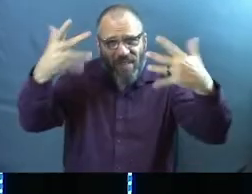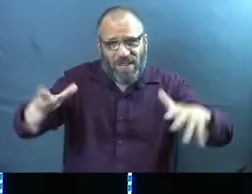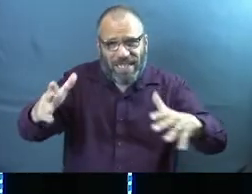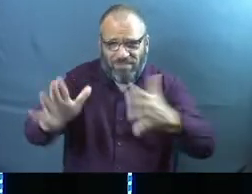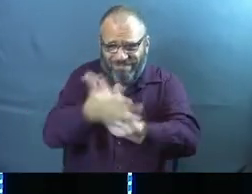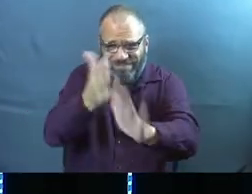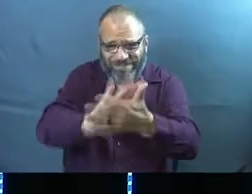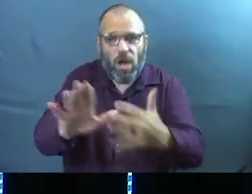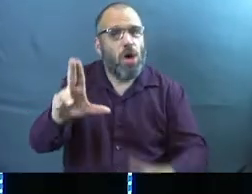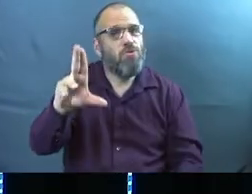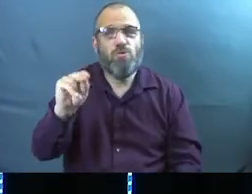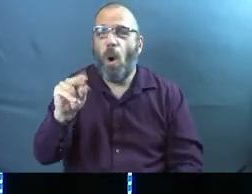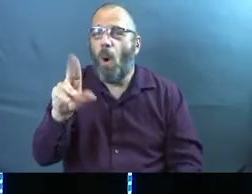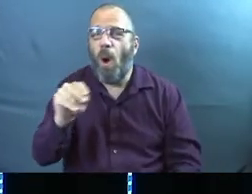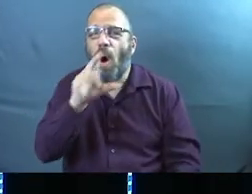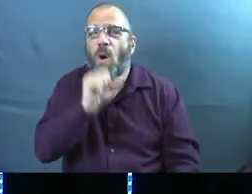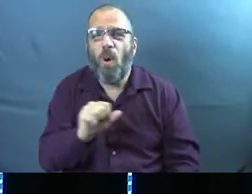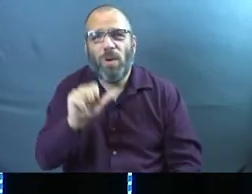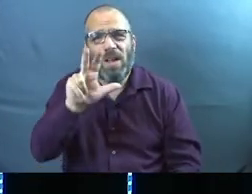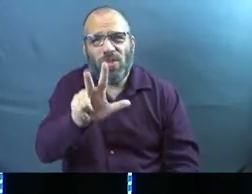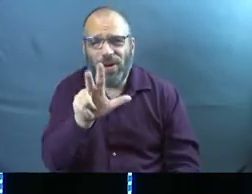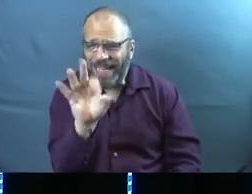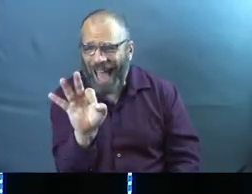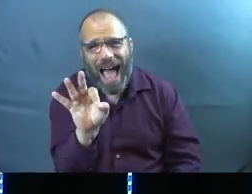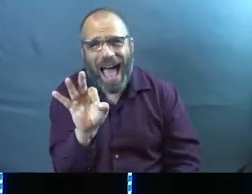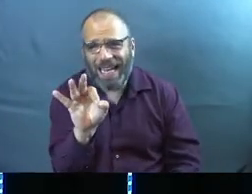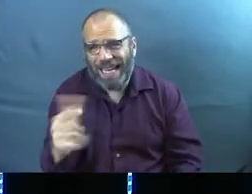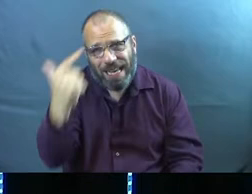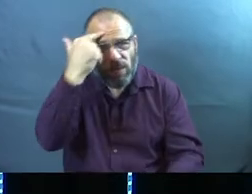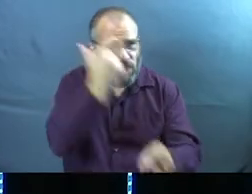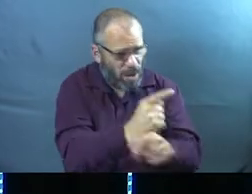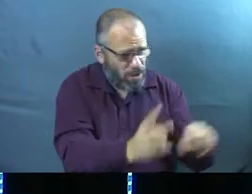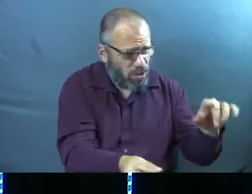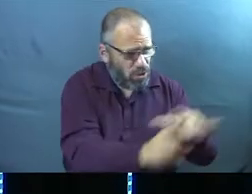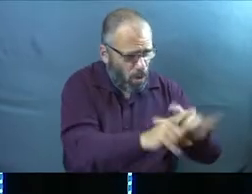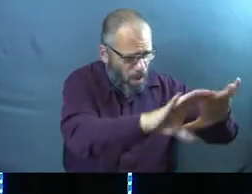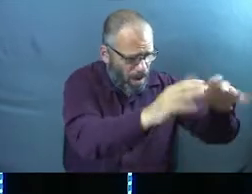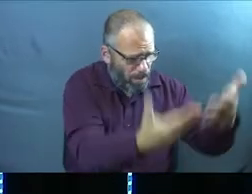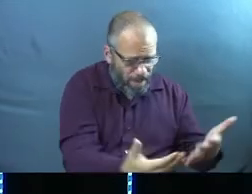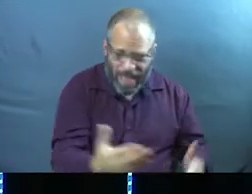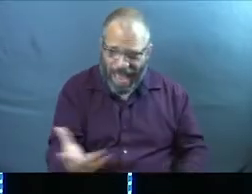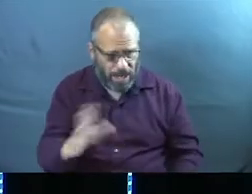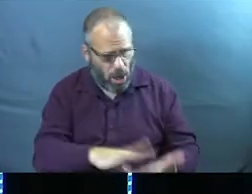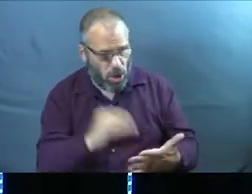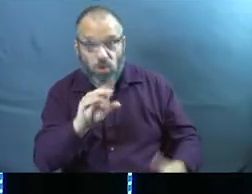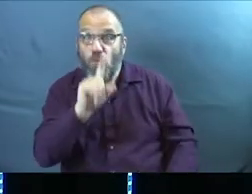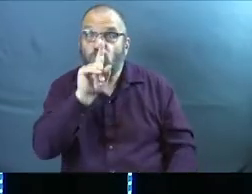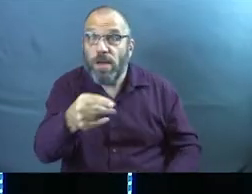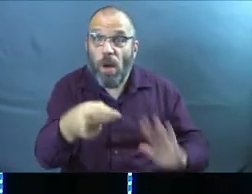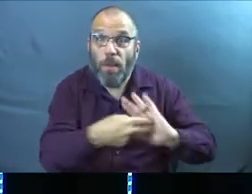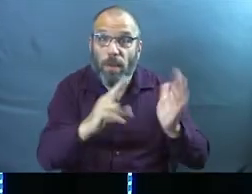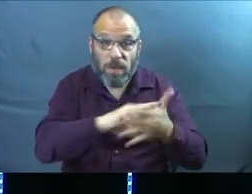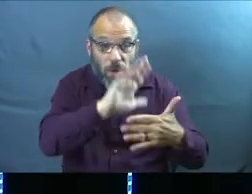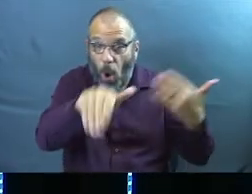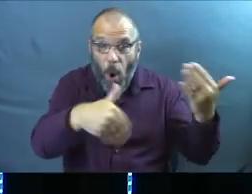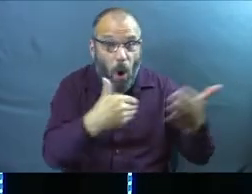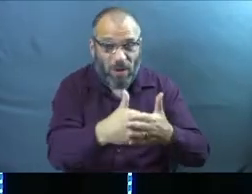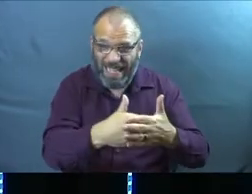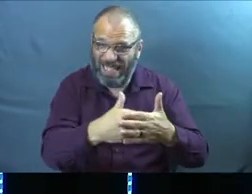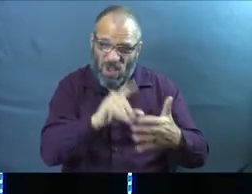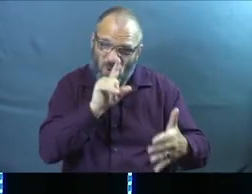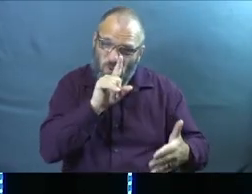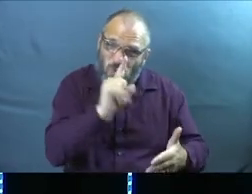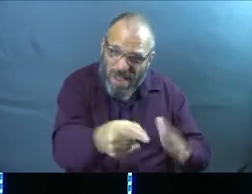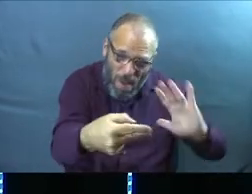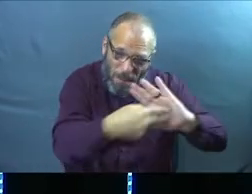but no, at age 39, his brothers show up and he learns that the real purpose in all this, the deepest